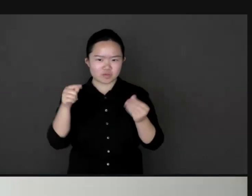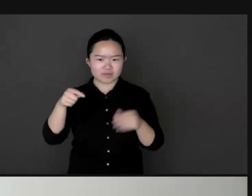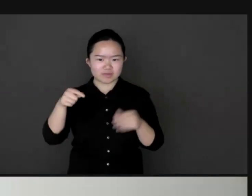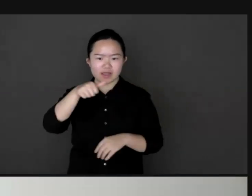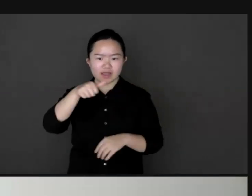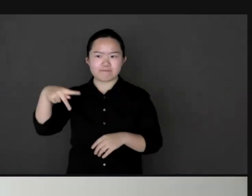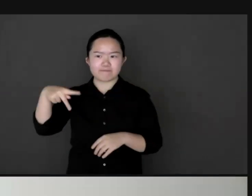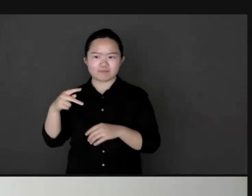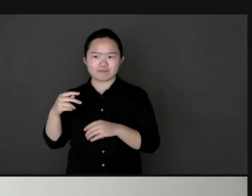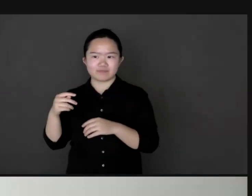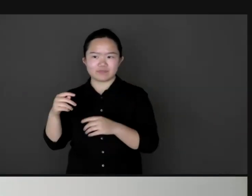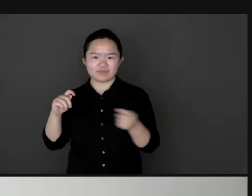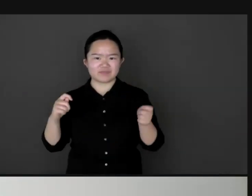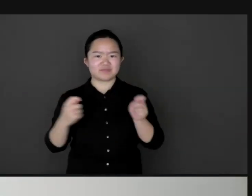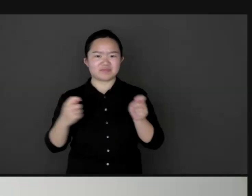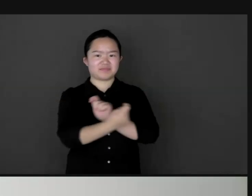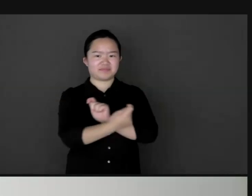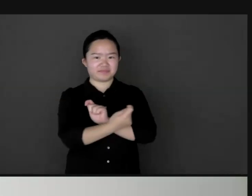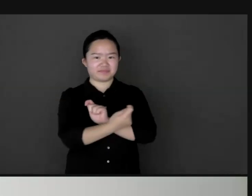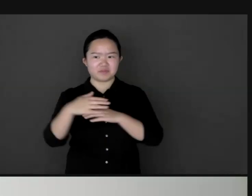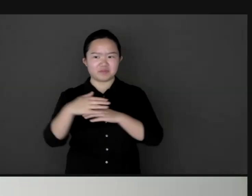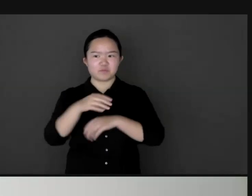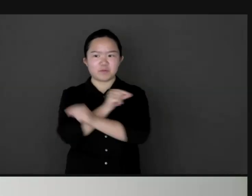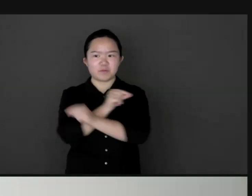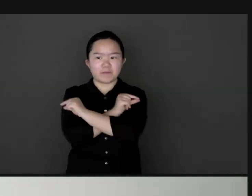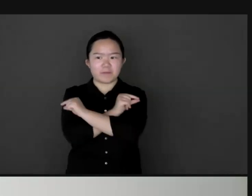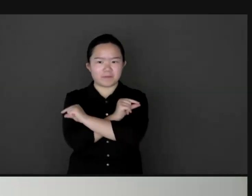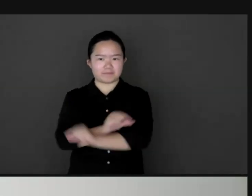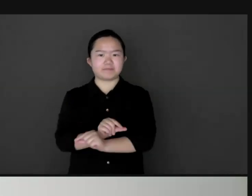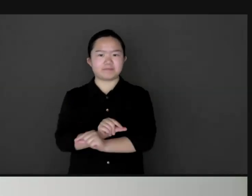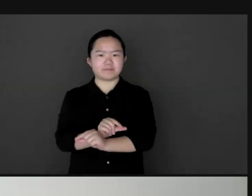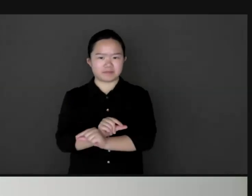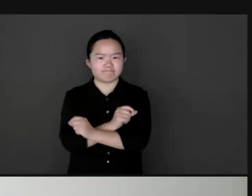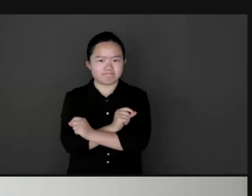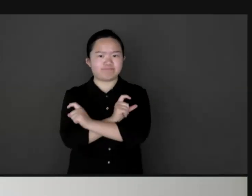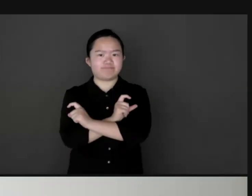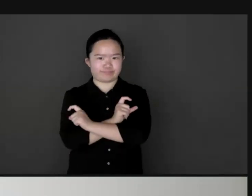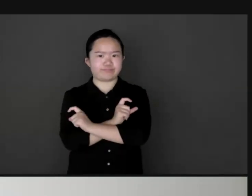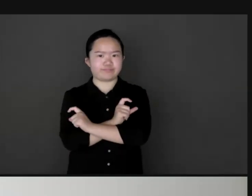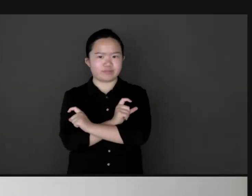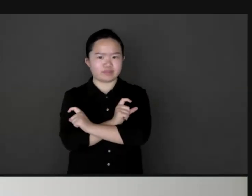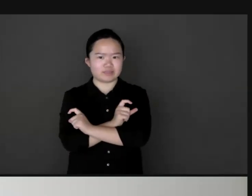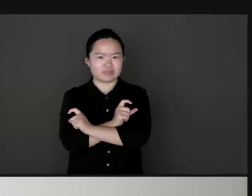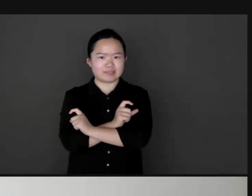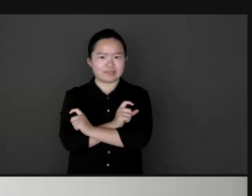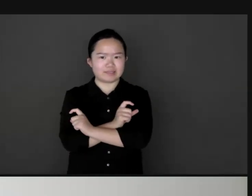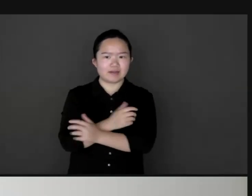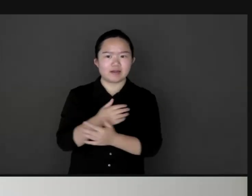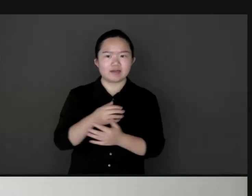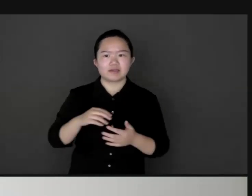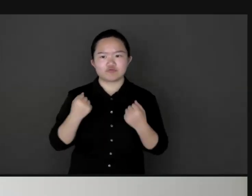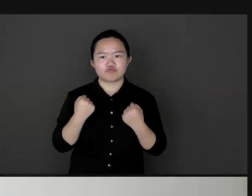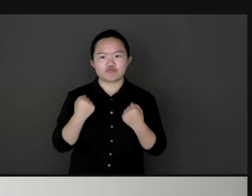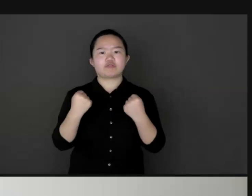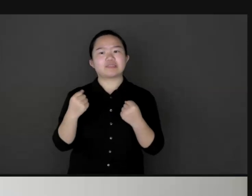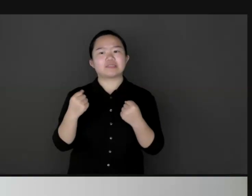my hope is that it will be easier to make things accessible, but we're still in this period of transition. Yeah, sure.